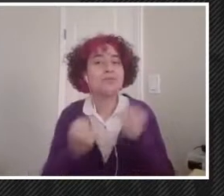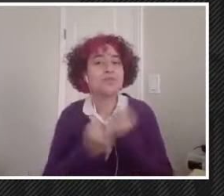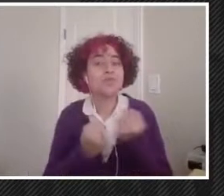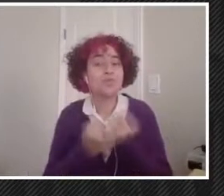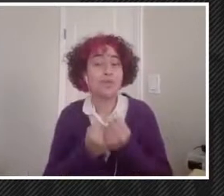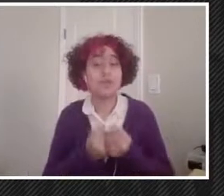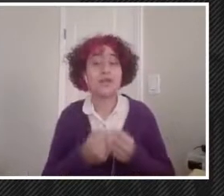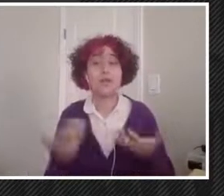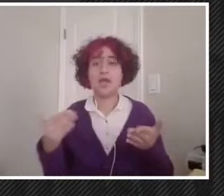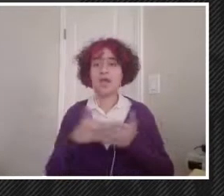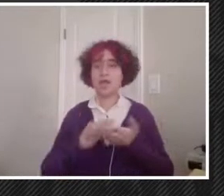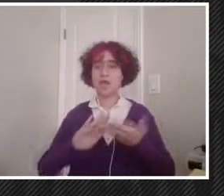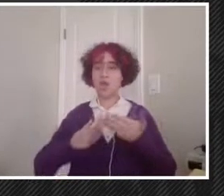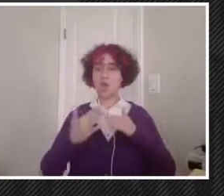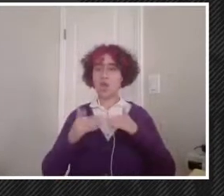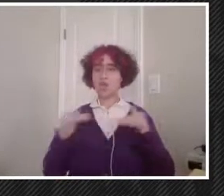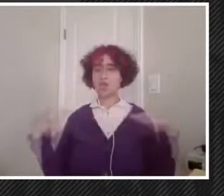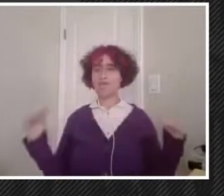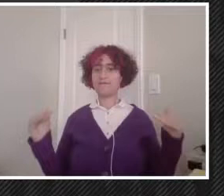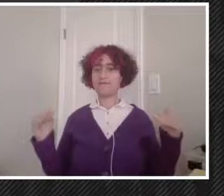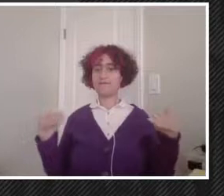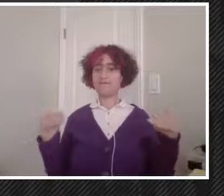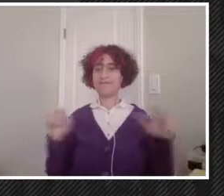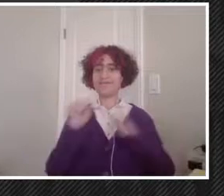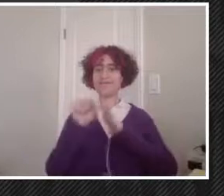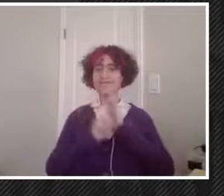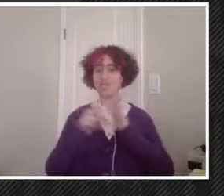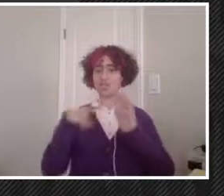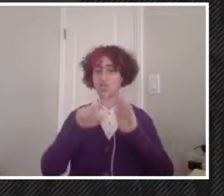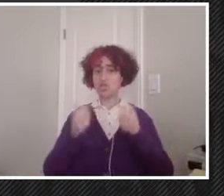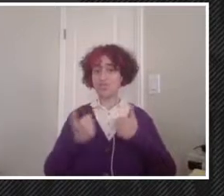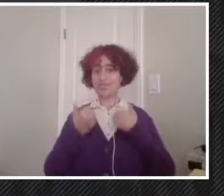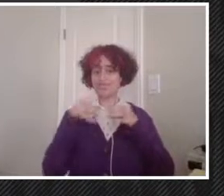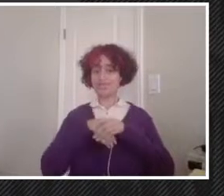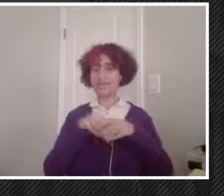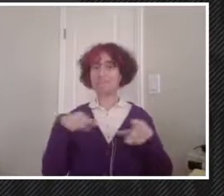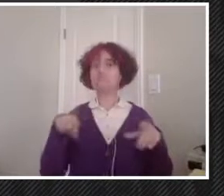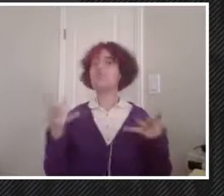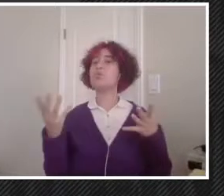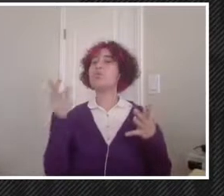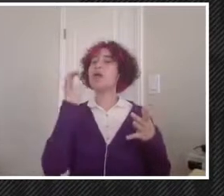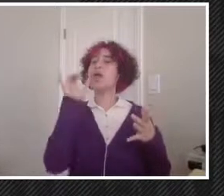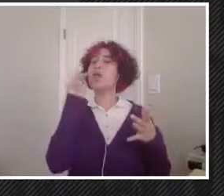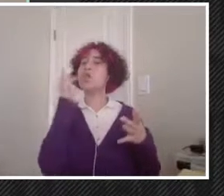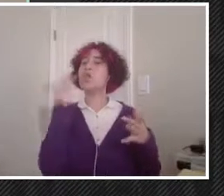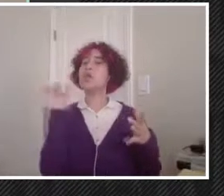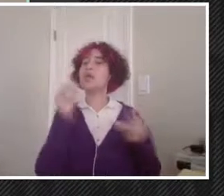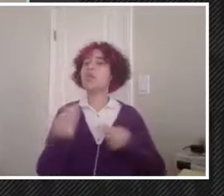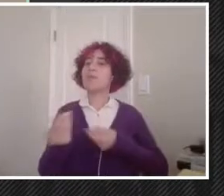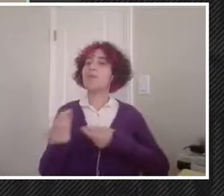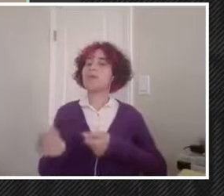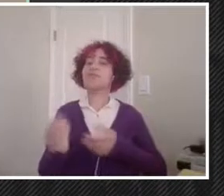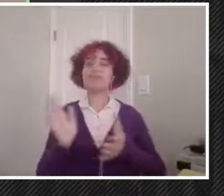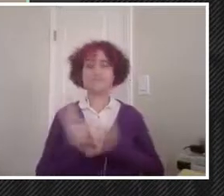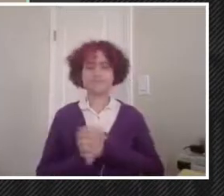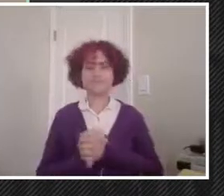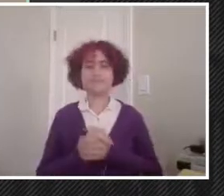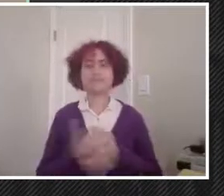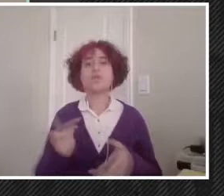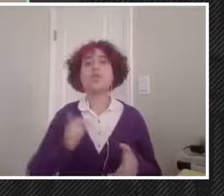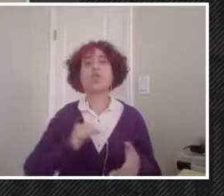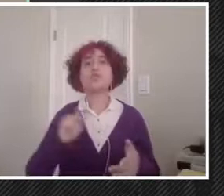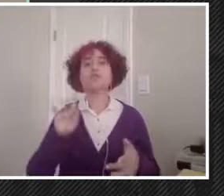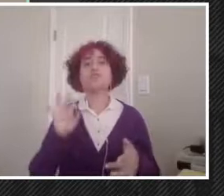in? And Yusuf, why don't you start us off? Yeah, you know, this is such an important conversation, and I'm happy that we